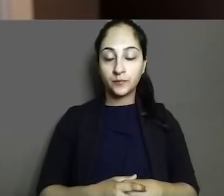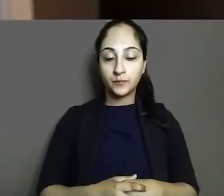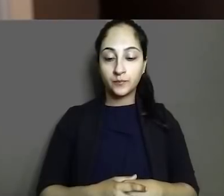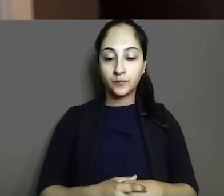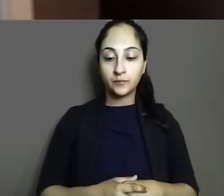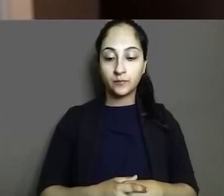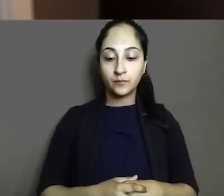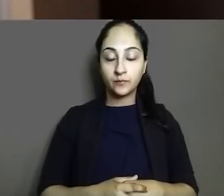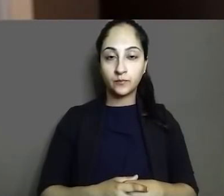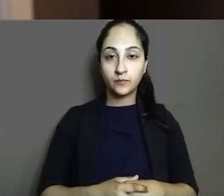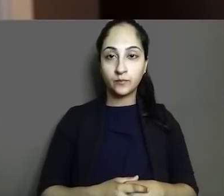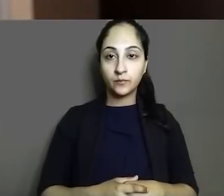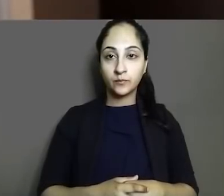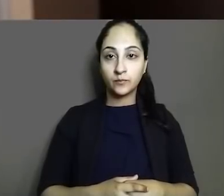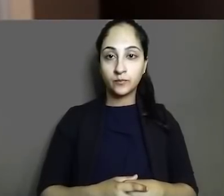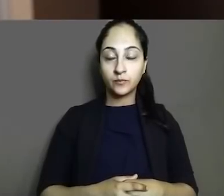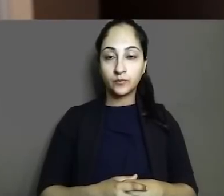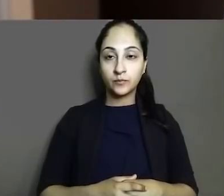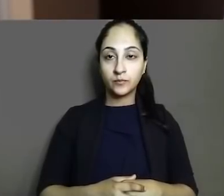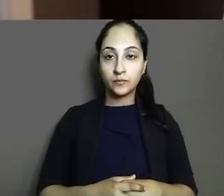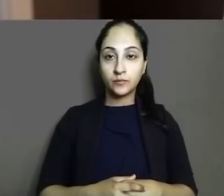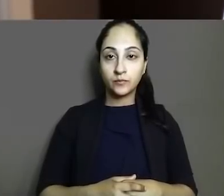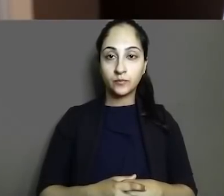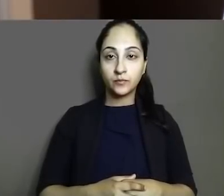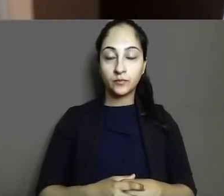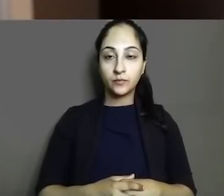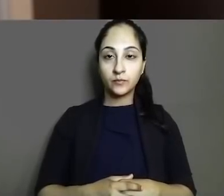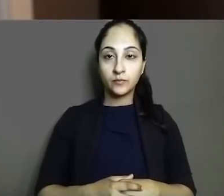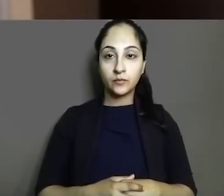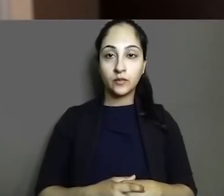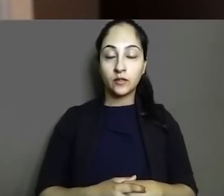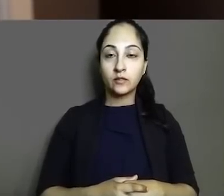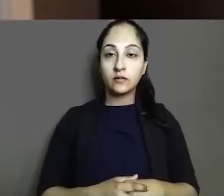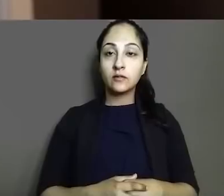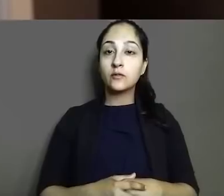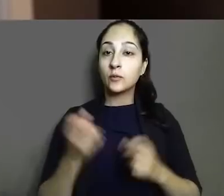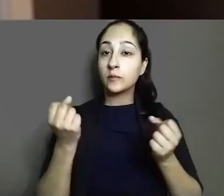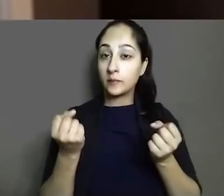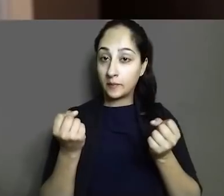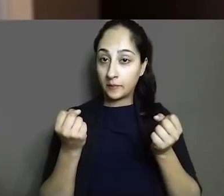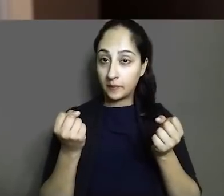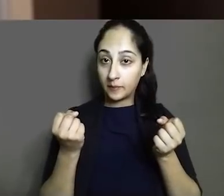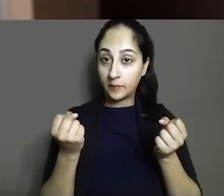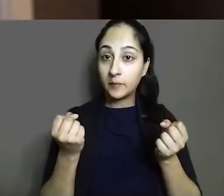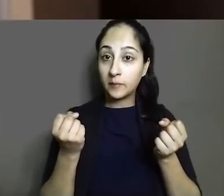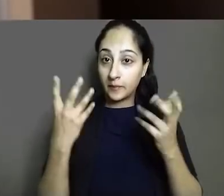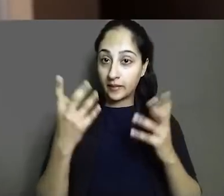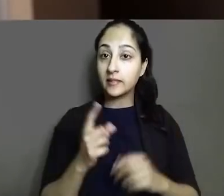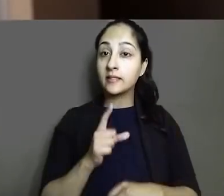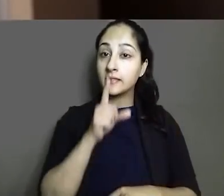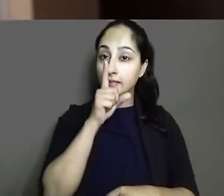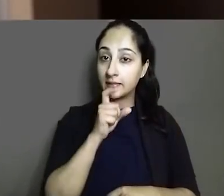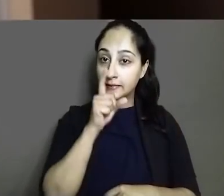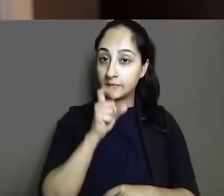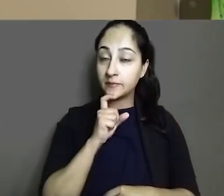will we have to register online? I'm sure that's on so many people's minds. Why don't we go to Dr. Meghani for